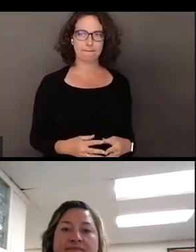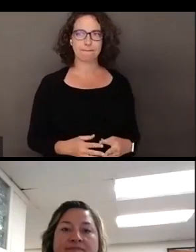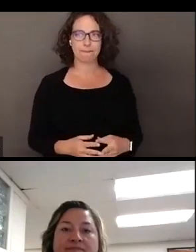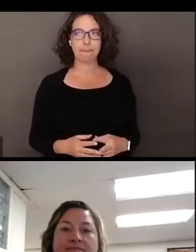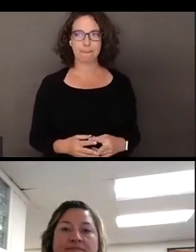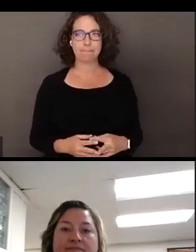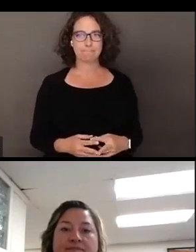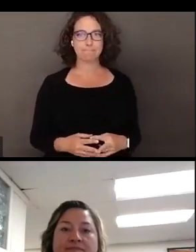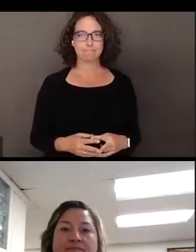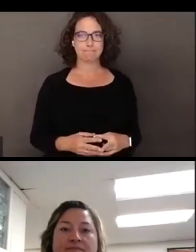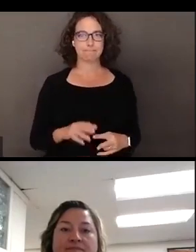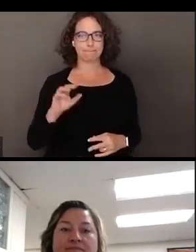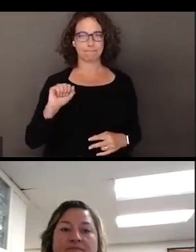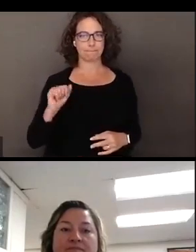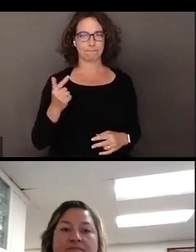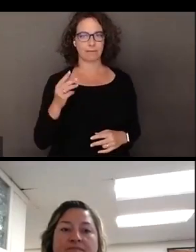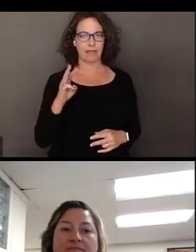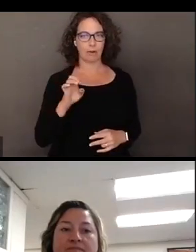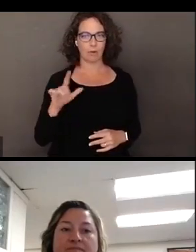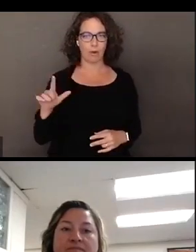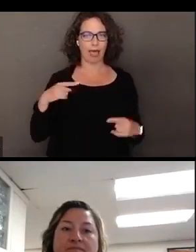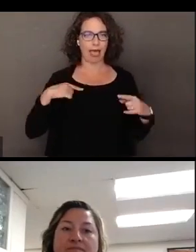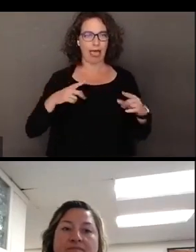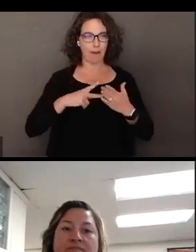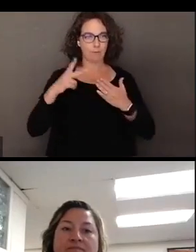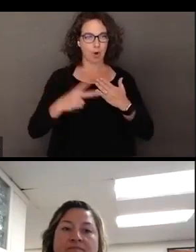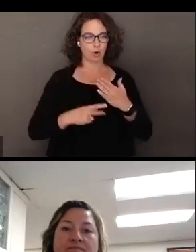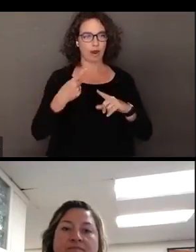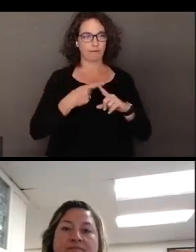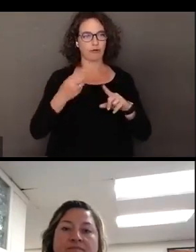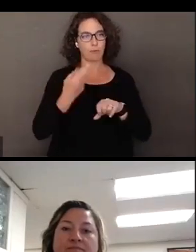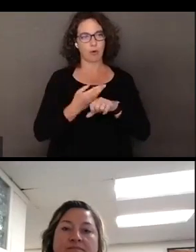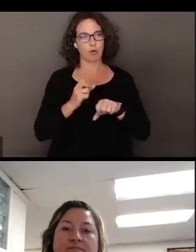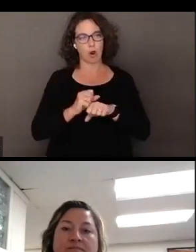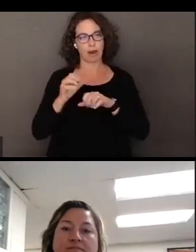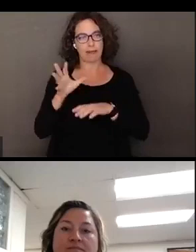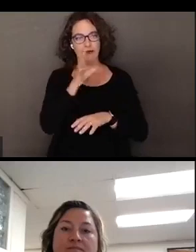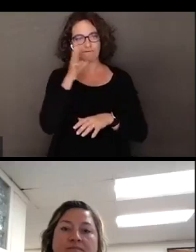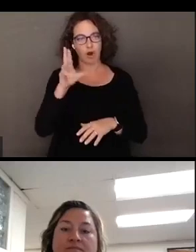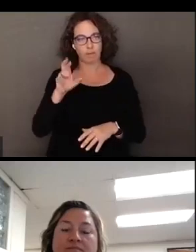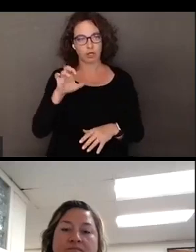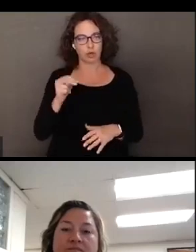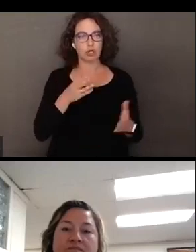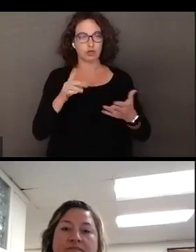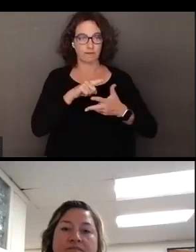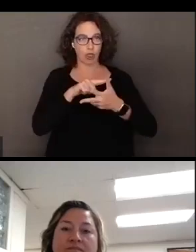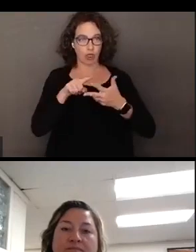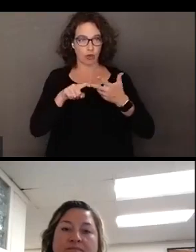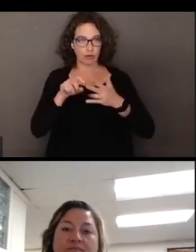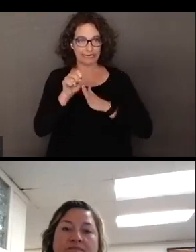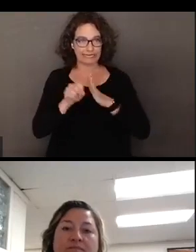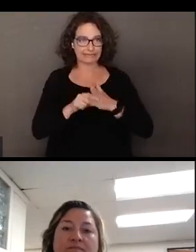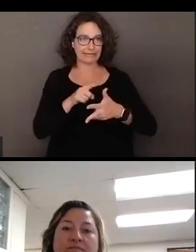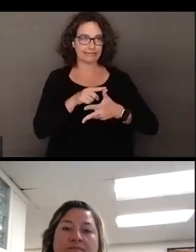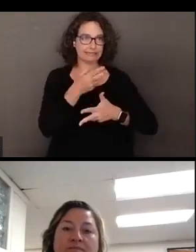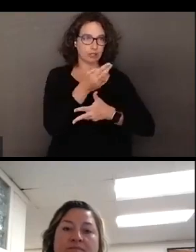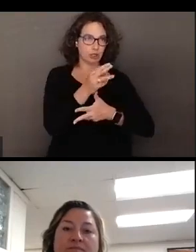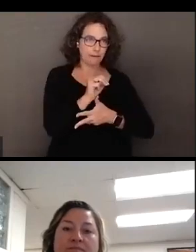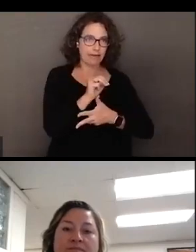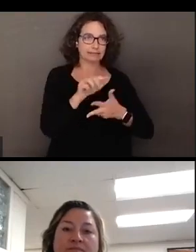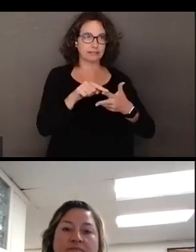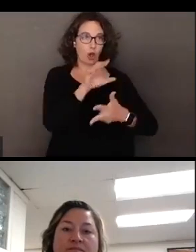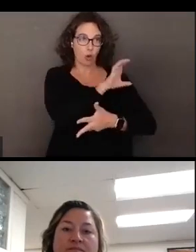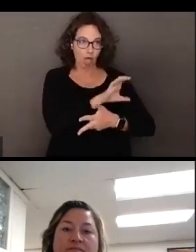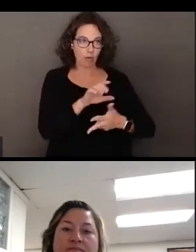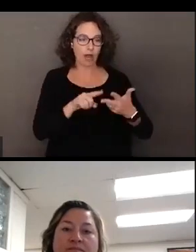Yeah, and AgWell as a program of Rocky Mountain Farmers Union actually serves three states, New Mexico, Colorado, and Wyoming. And here in Colorado,